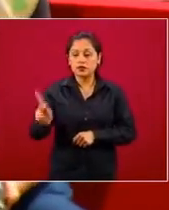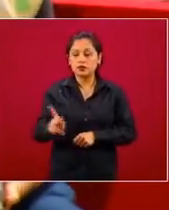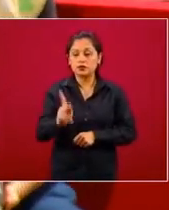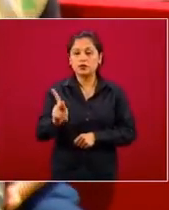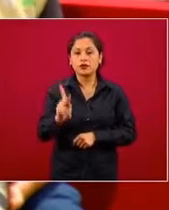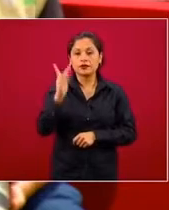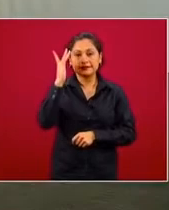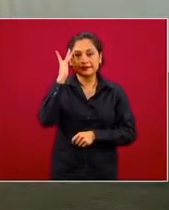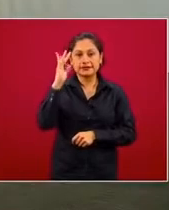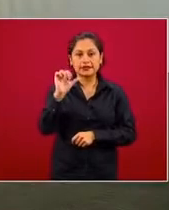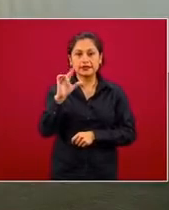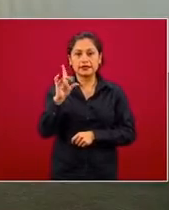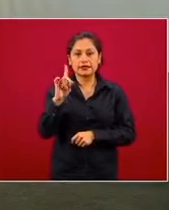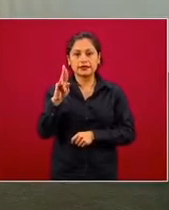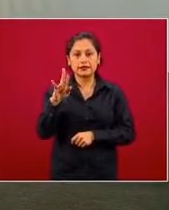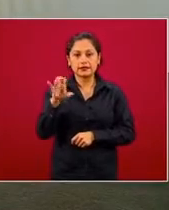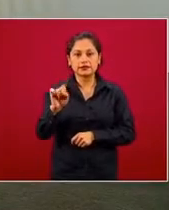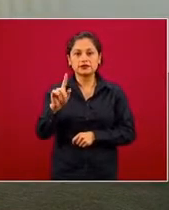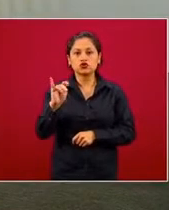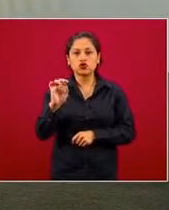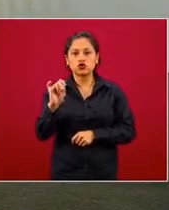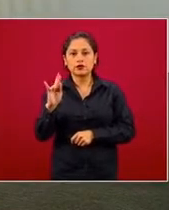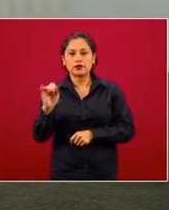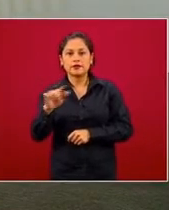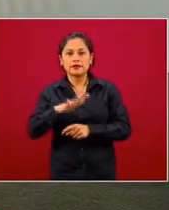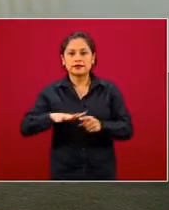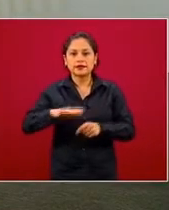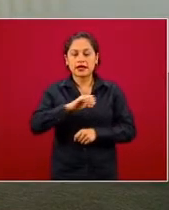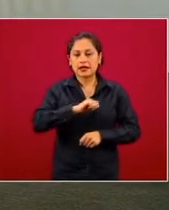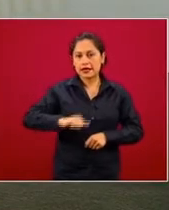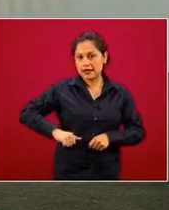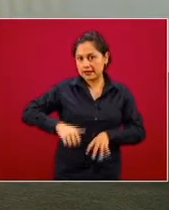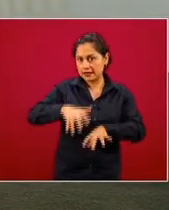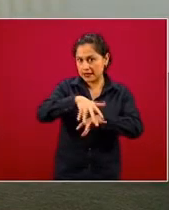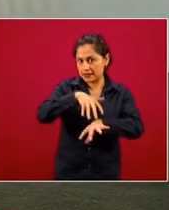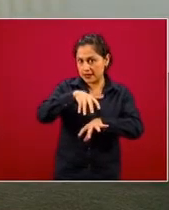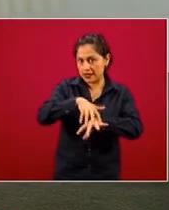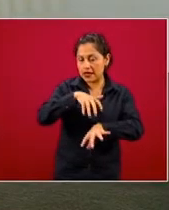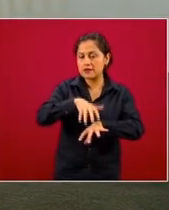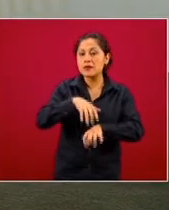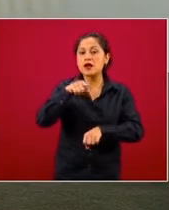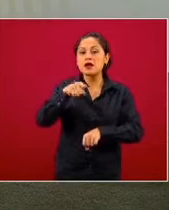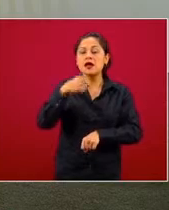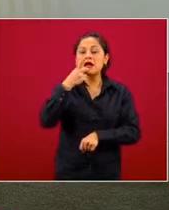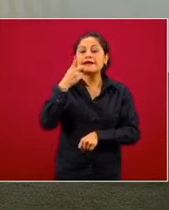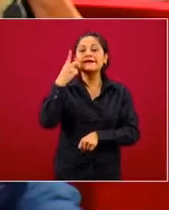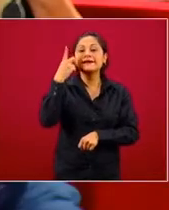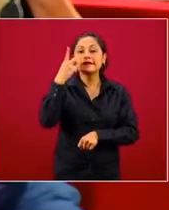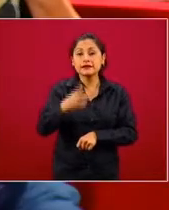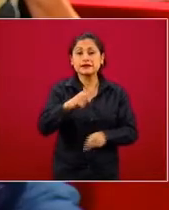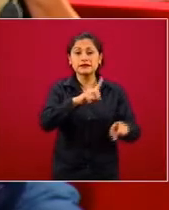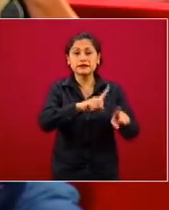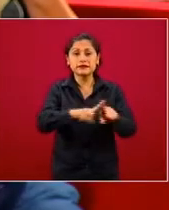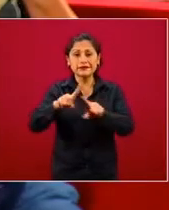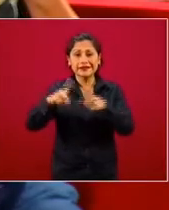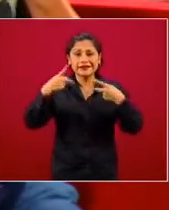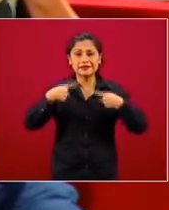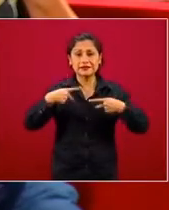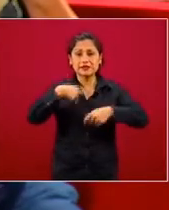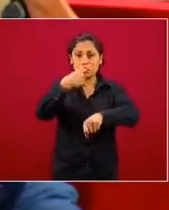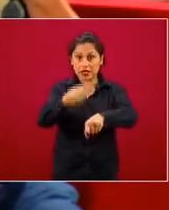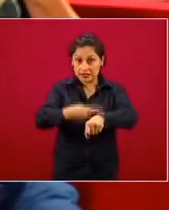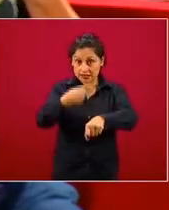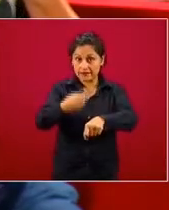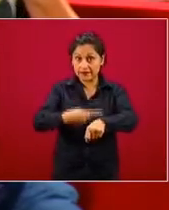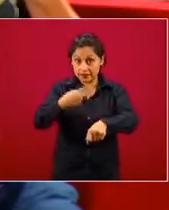Andrés Totoltepec, en la alcaldía de Tlalpan, se ha estado mencionando de it manera has been mentioned constante that there que are hay several people varias infected with personas COVID infectadas 19 por COVID